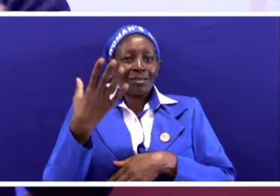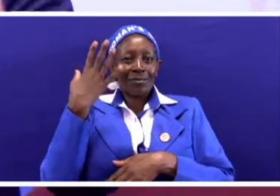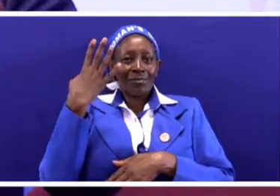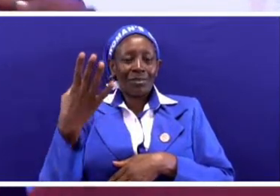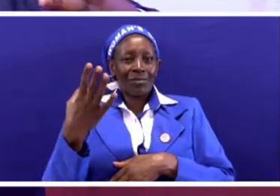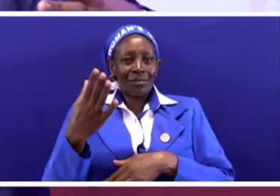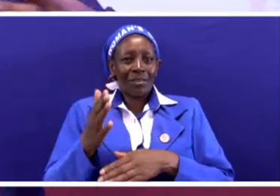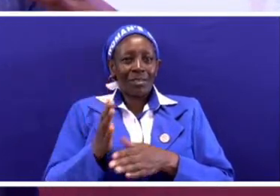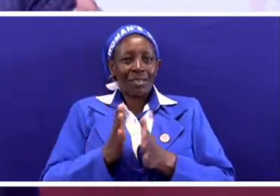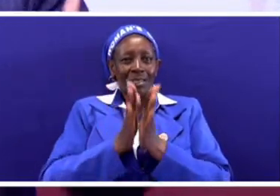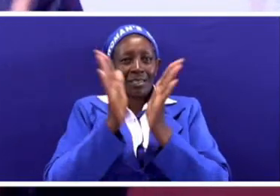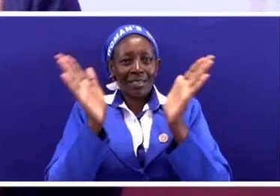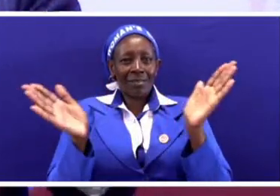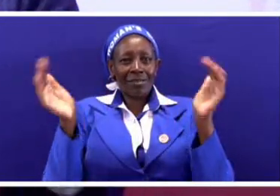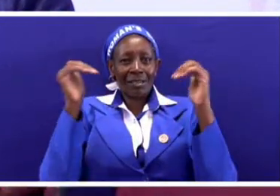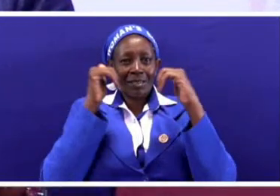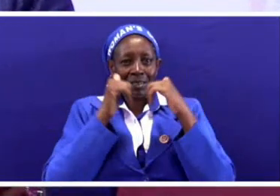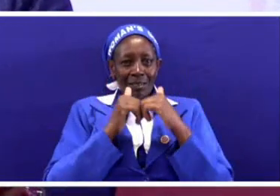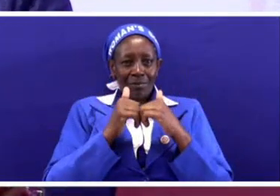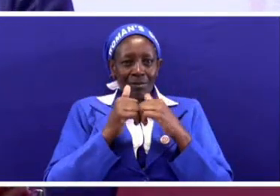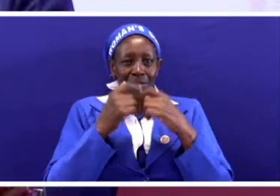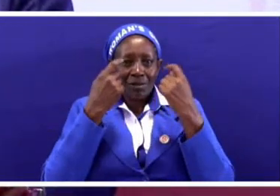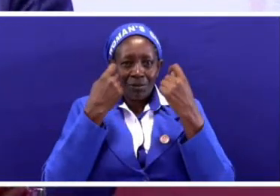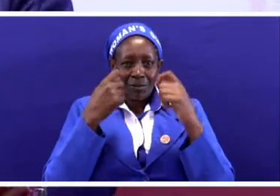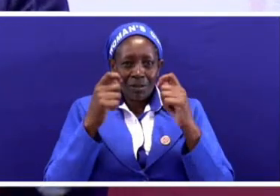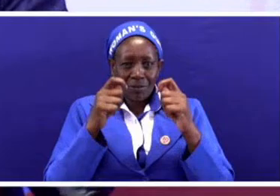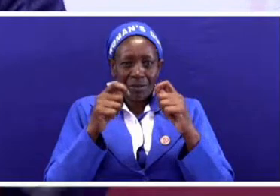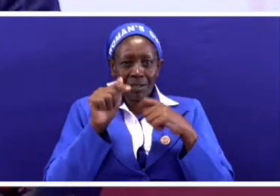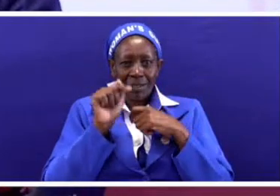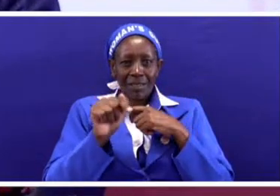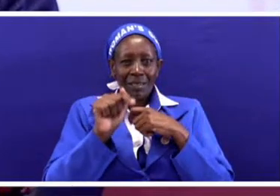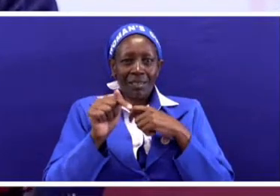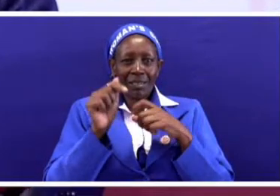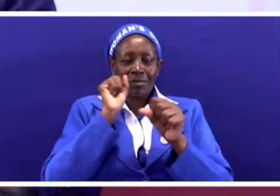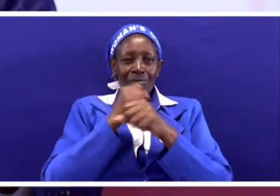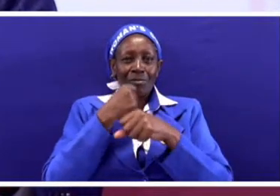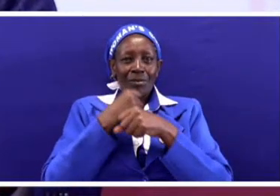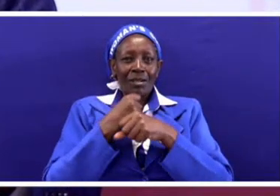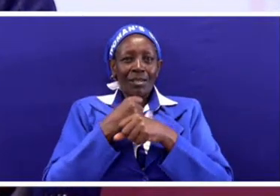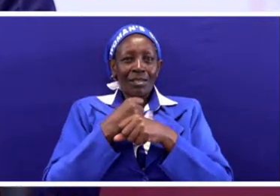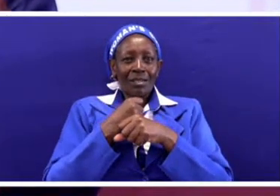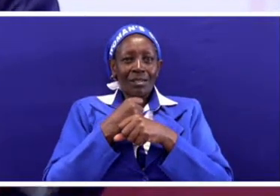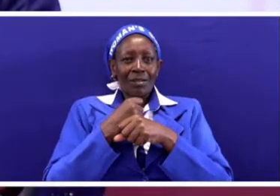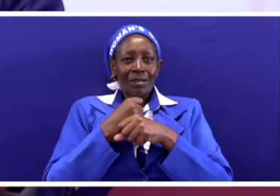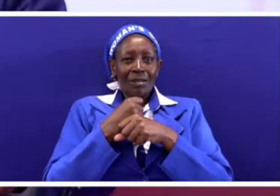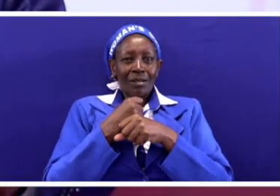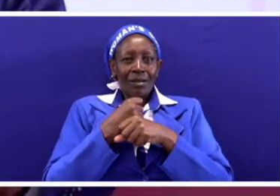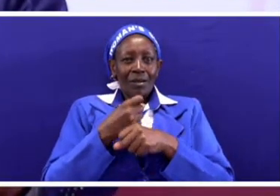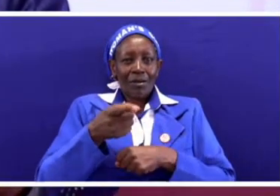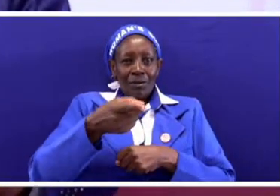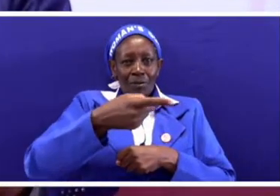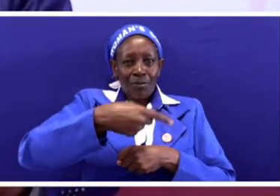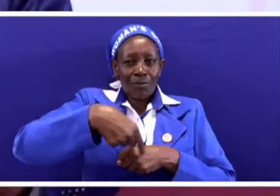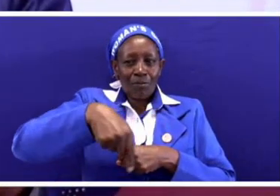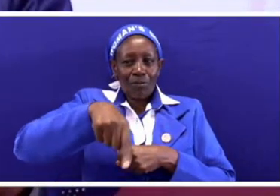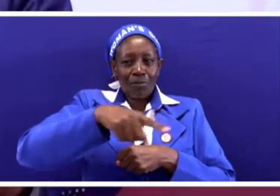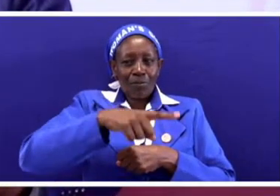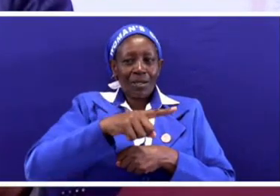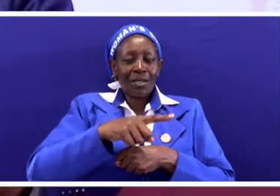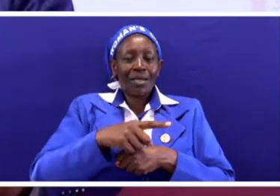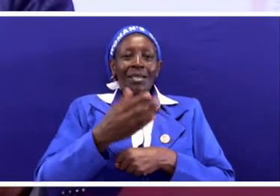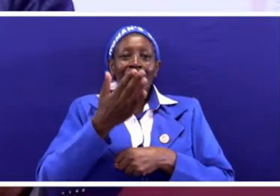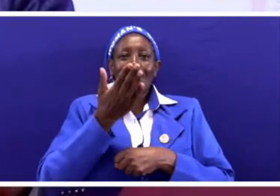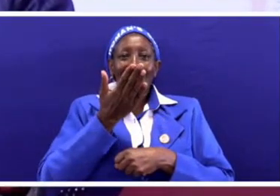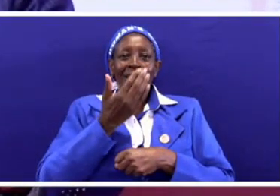be able to say this is what we tried and this is what worked in terms of service. We are a laboratory of